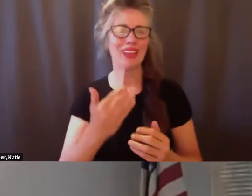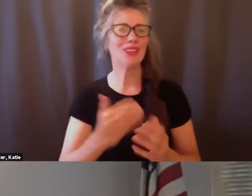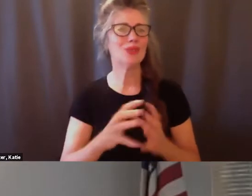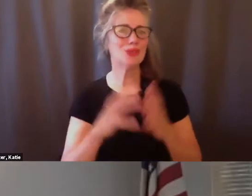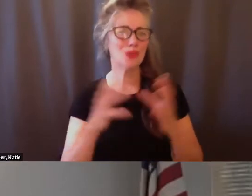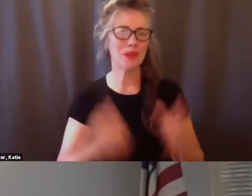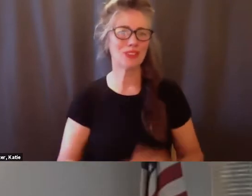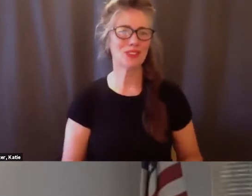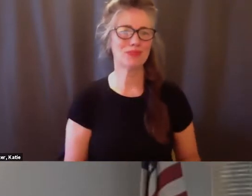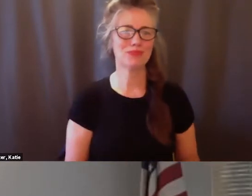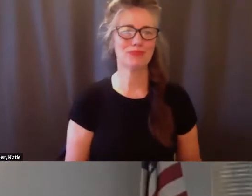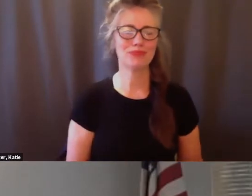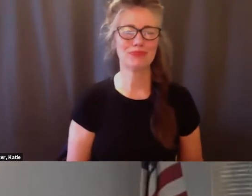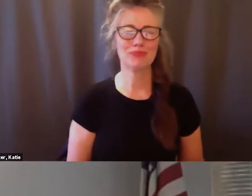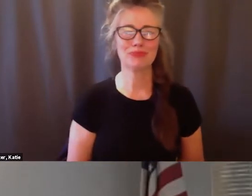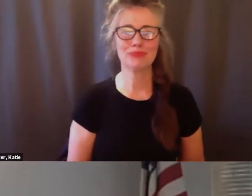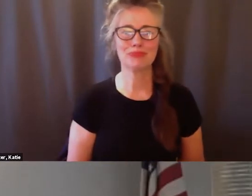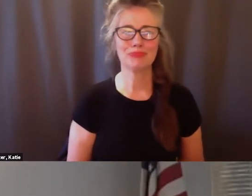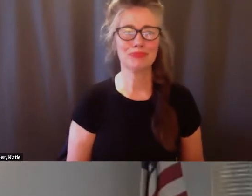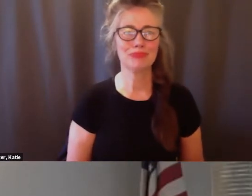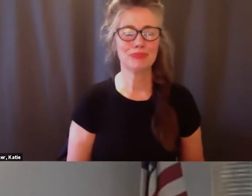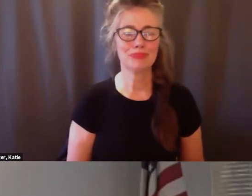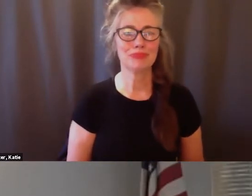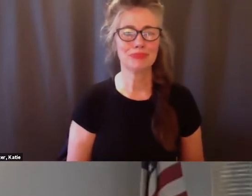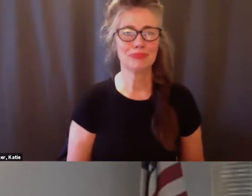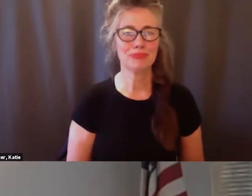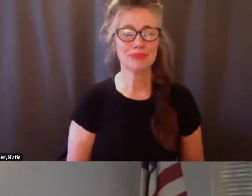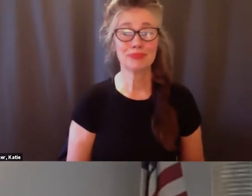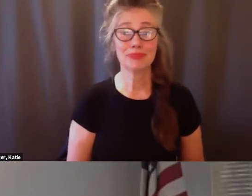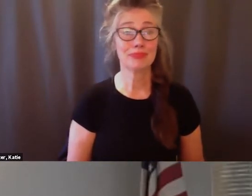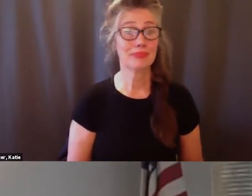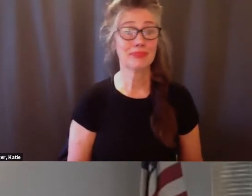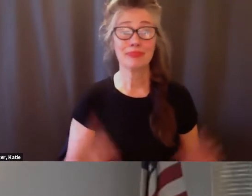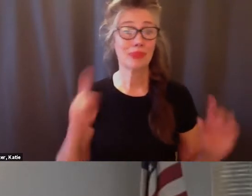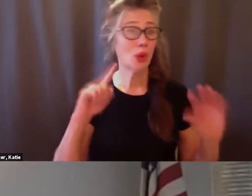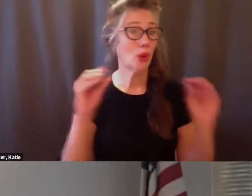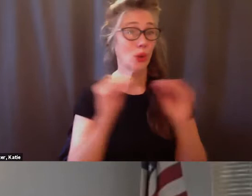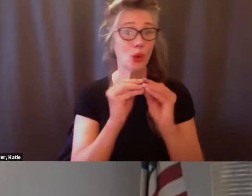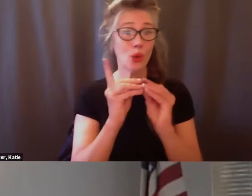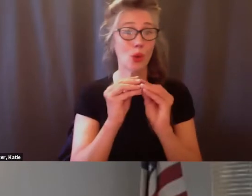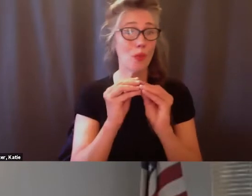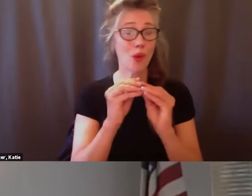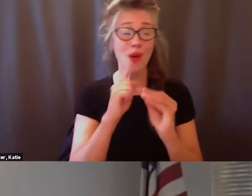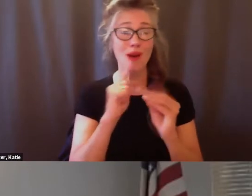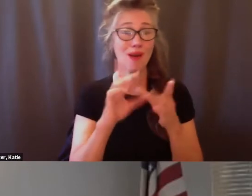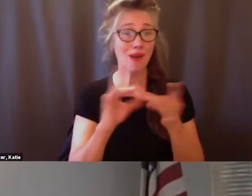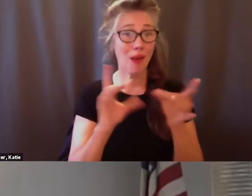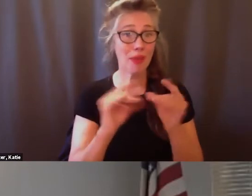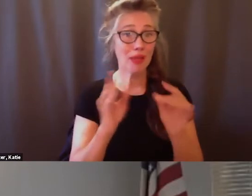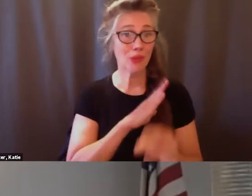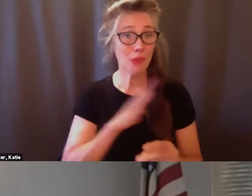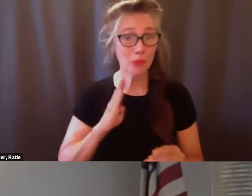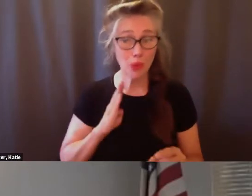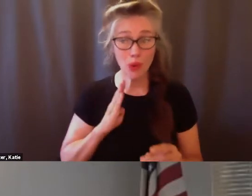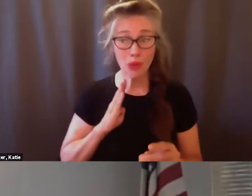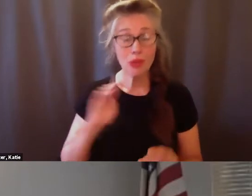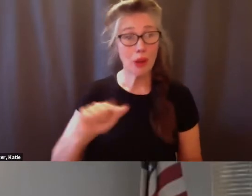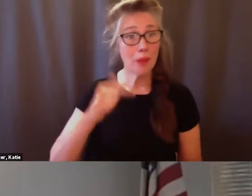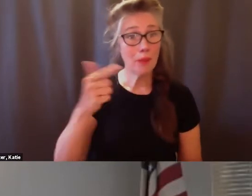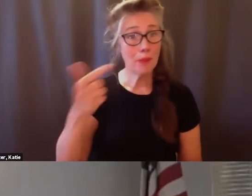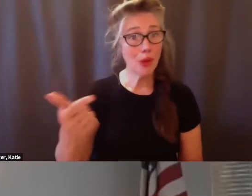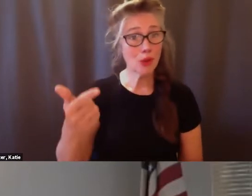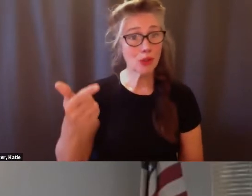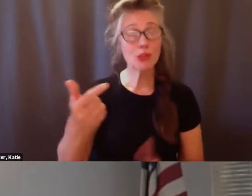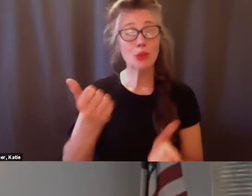everyone. Excellent. Seeing no further comments from board members, may I have a motion to approve item number 2,